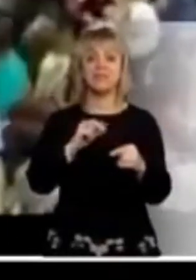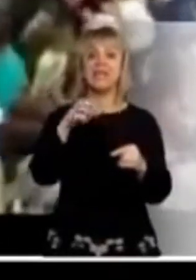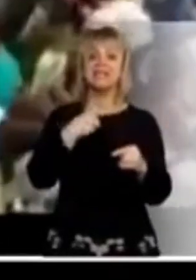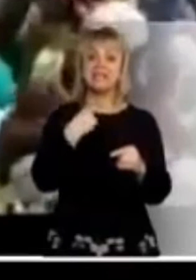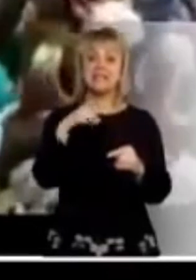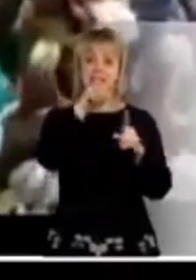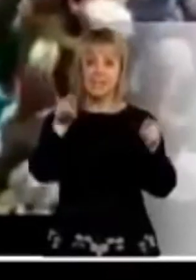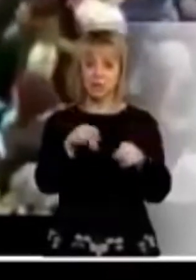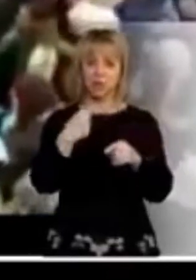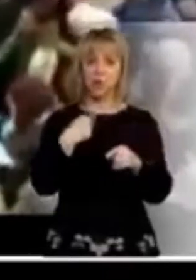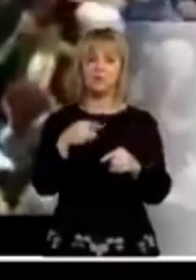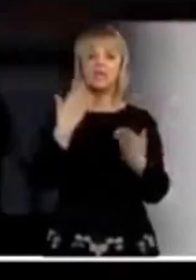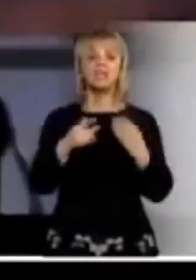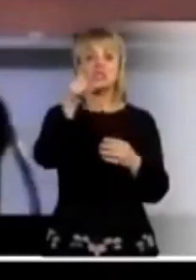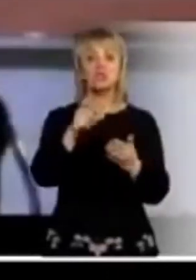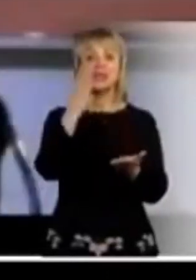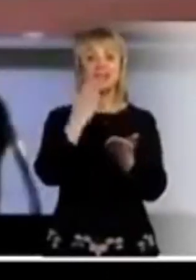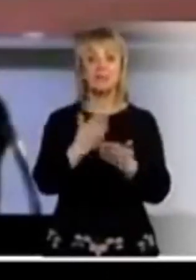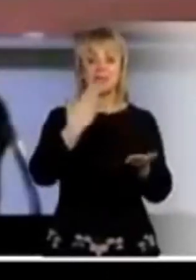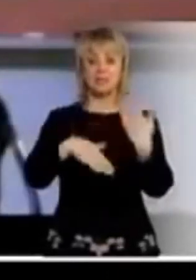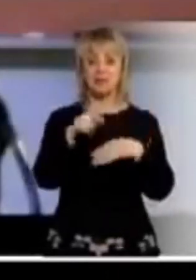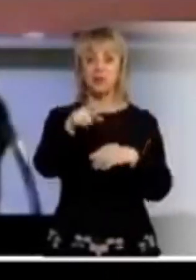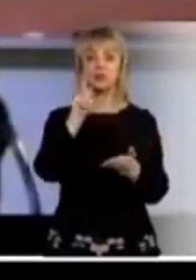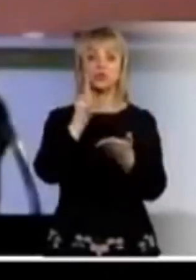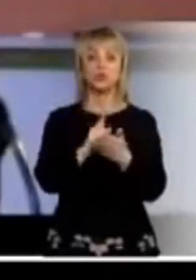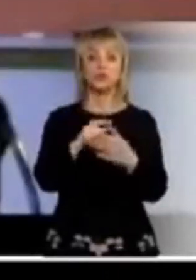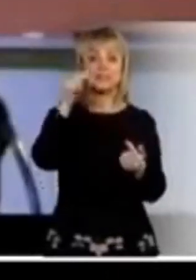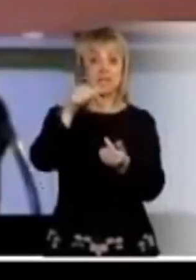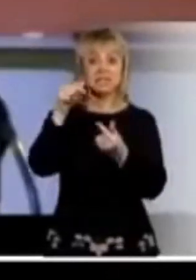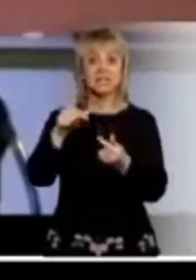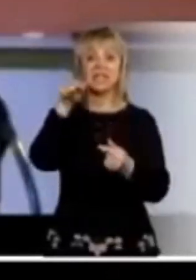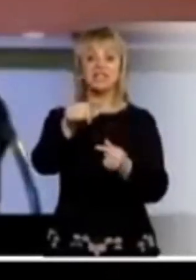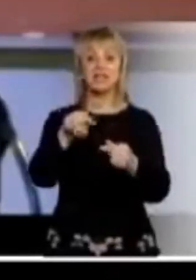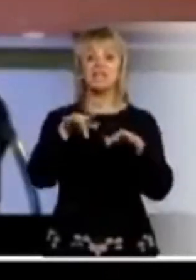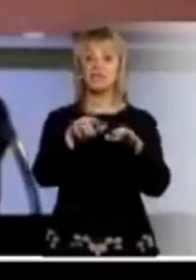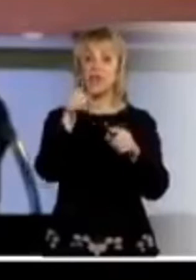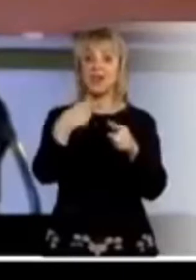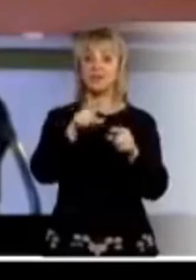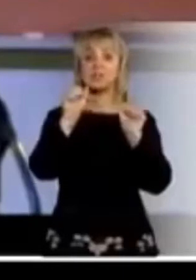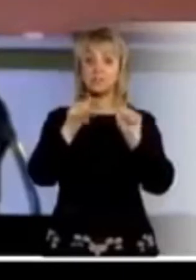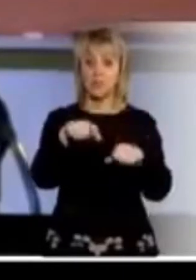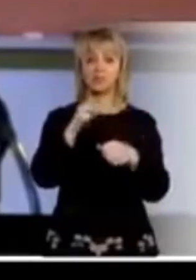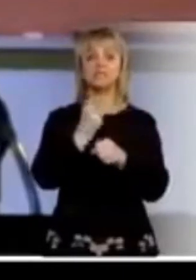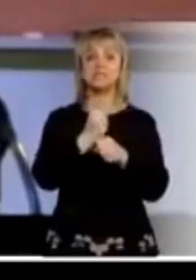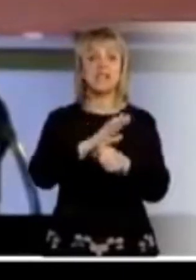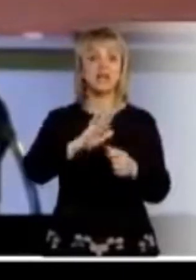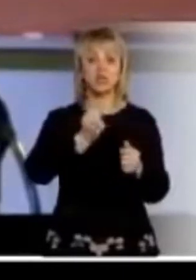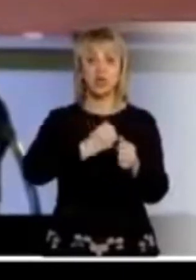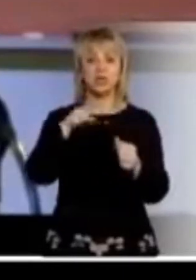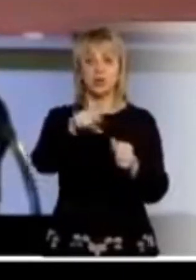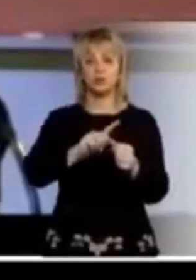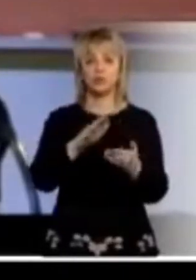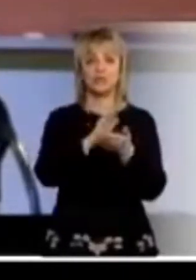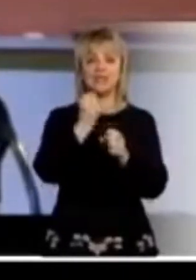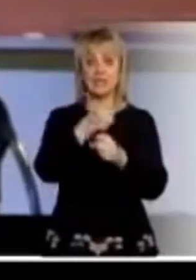keyboard, which operates the voice synthesizer. If a person is disabled, they must concentrate on the things that they are able to do rather than